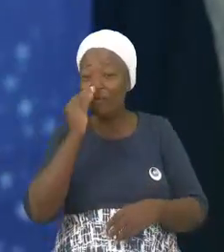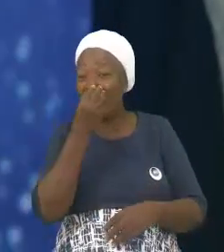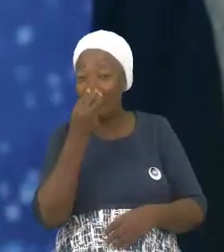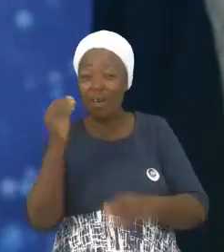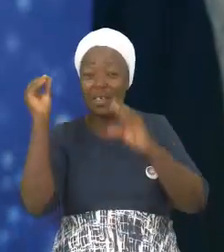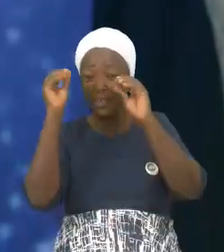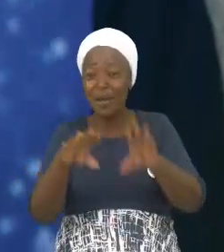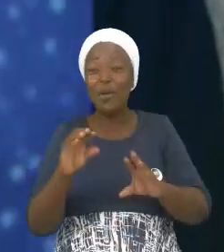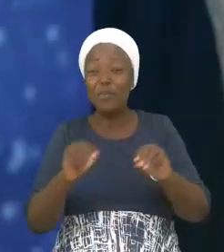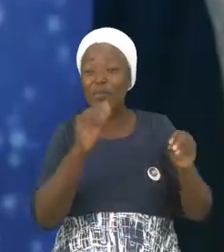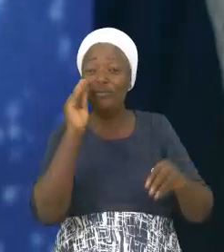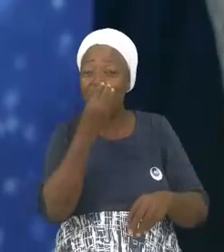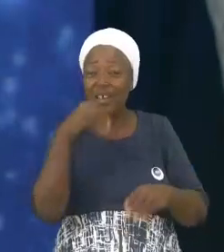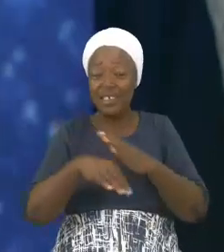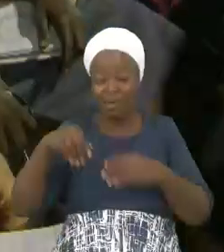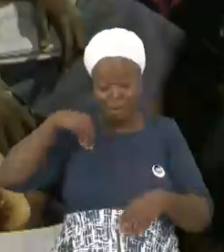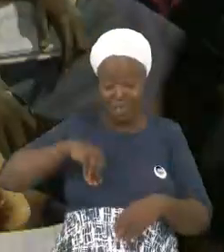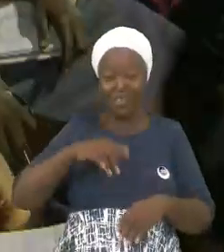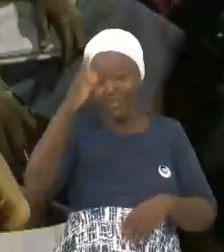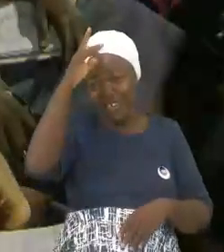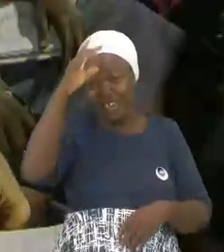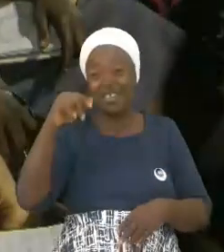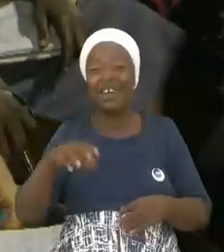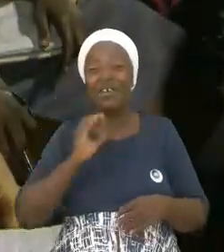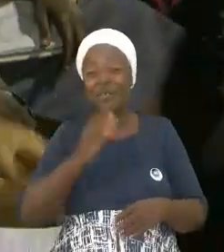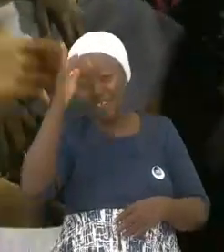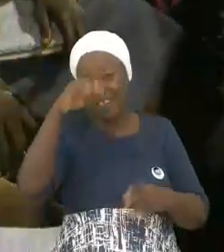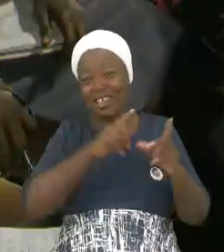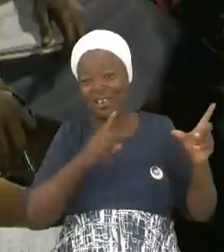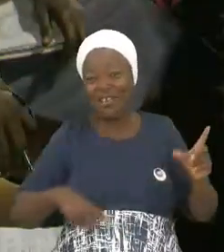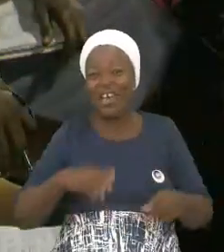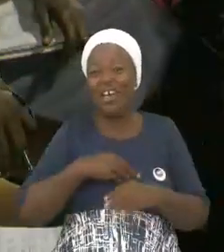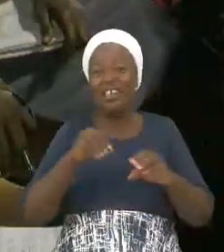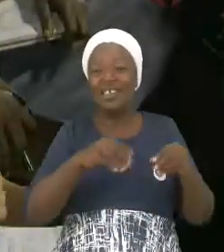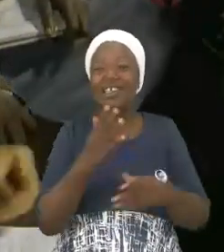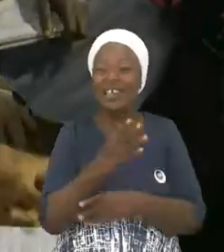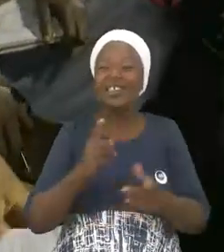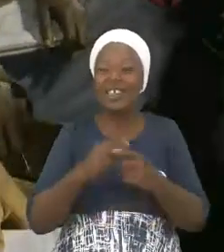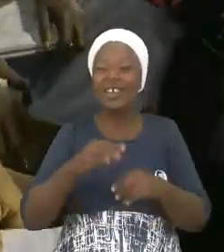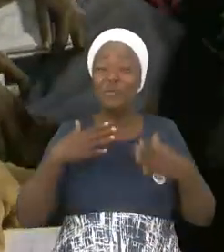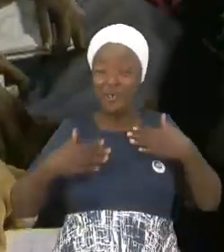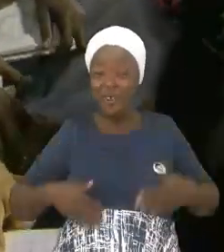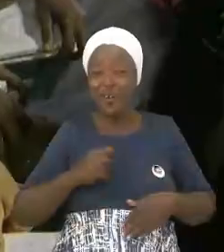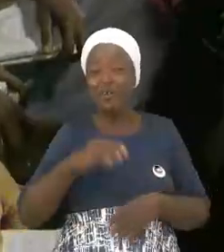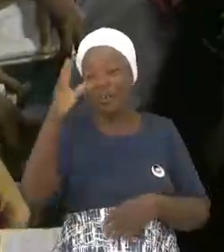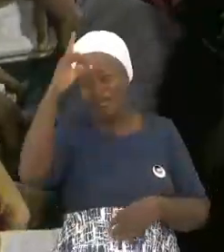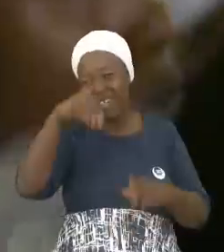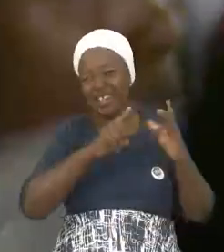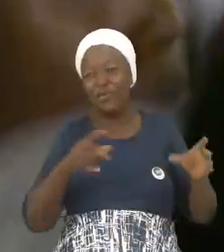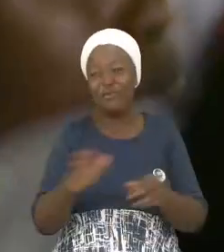my pocket, they put flowers in my hand, and I was full of flowers. Praise the